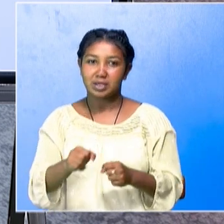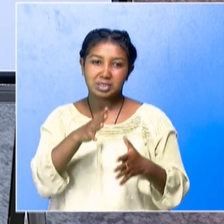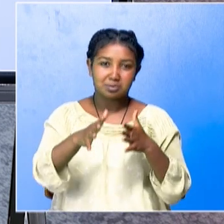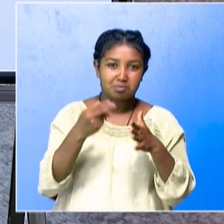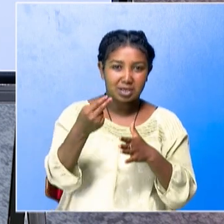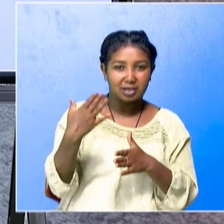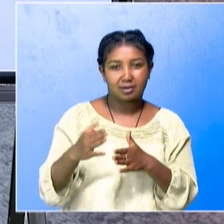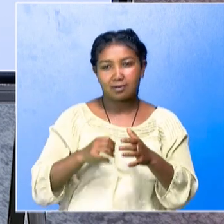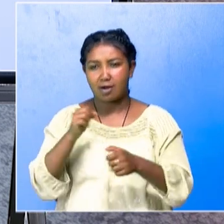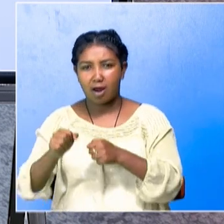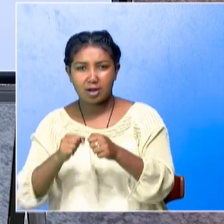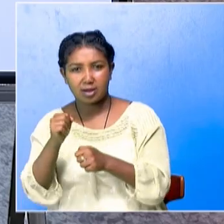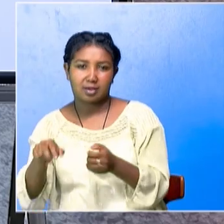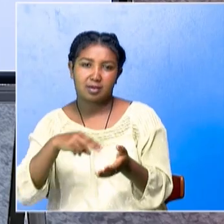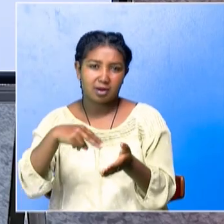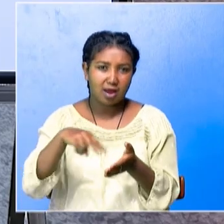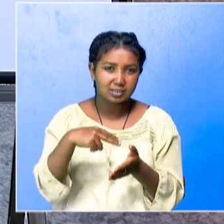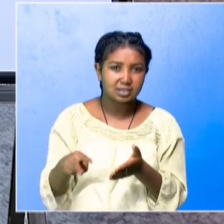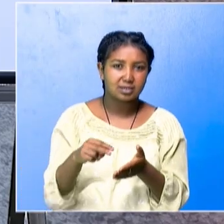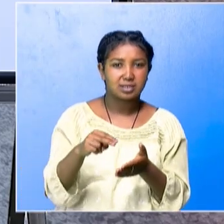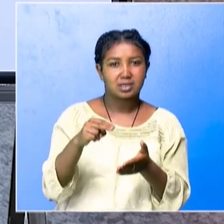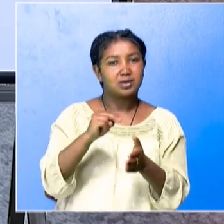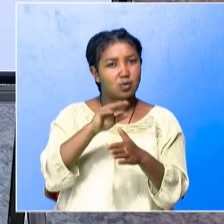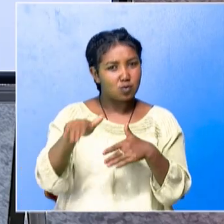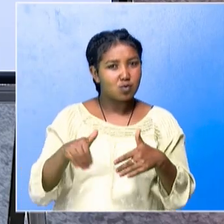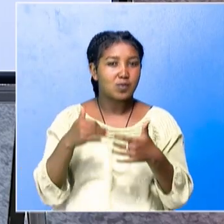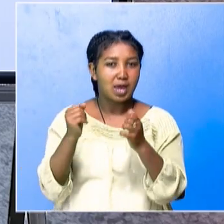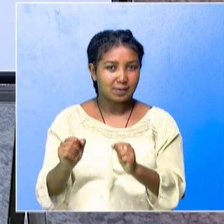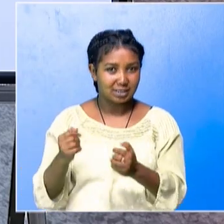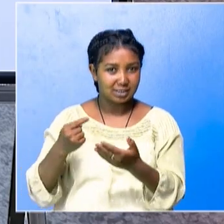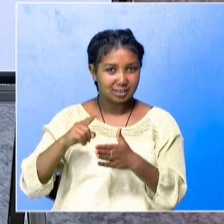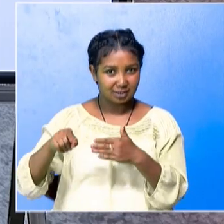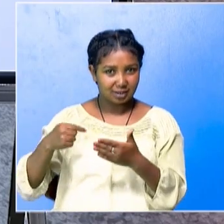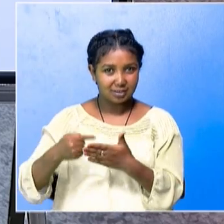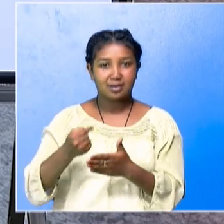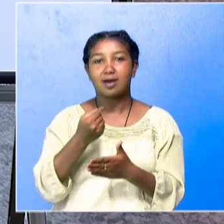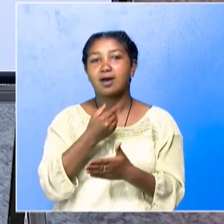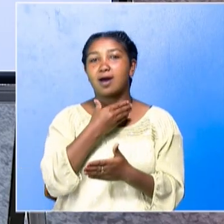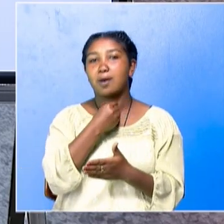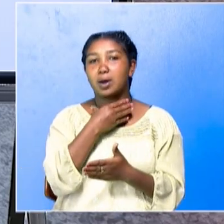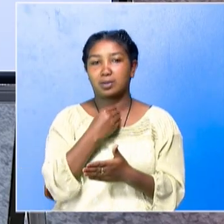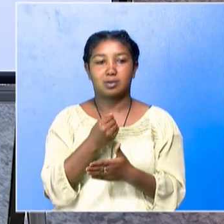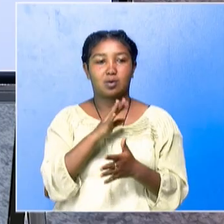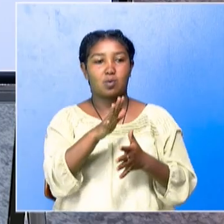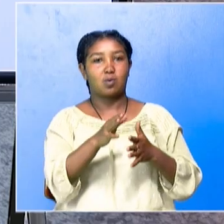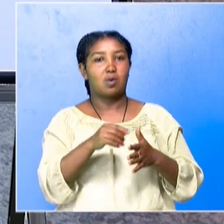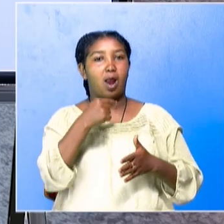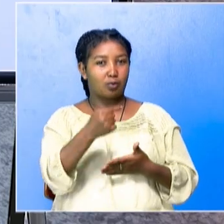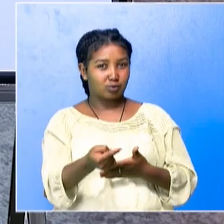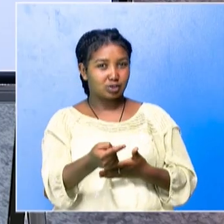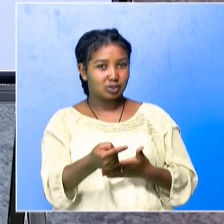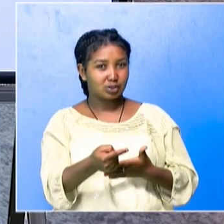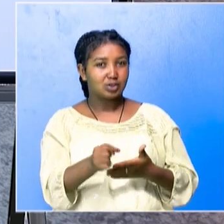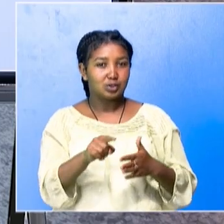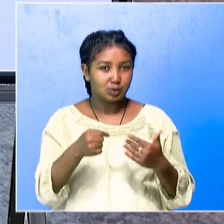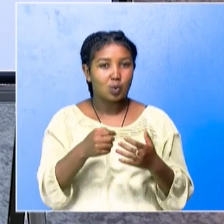Speaking, running, dancing, these are ability. Here is Amharic is a language, also an